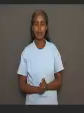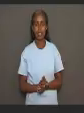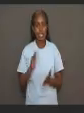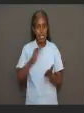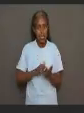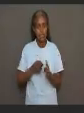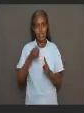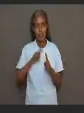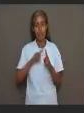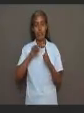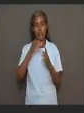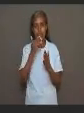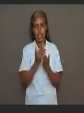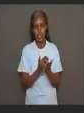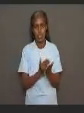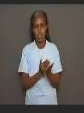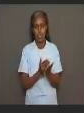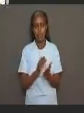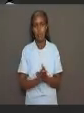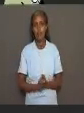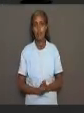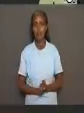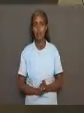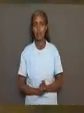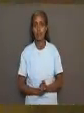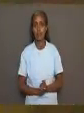Let's get back to our lesson.